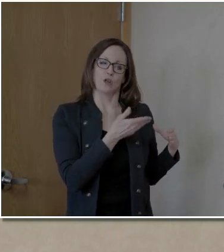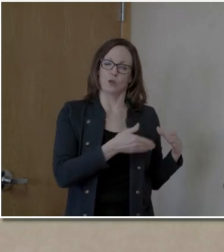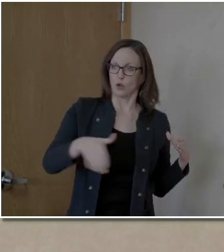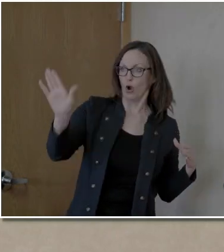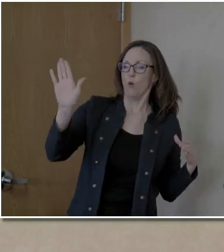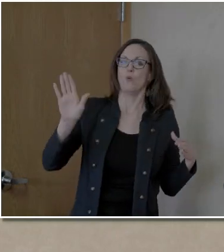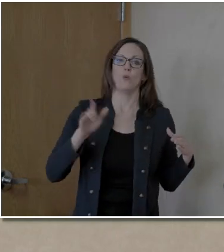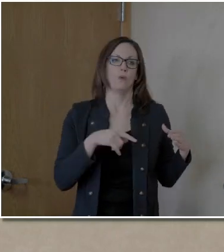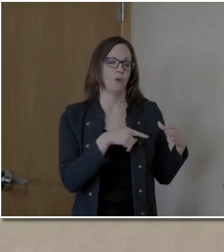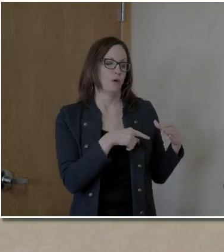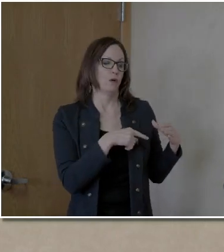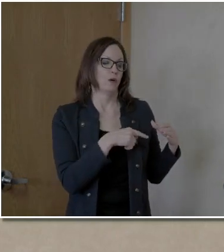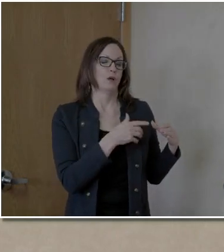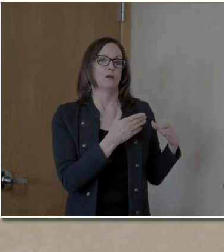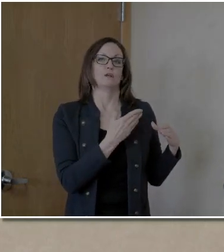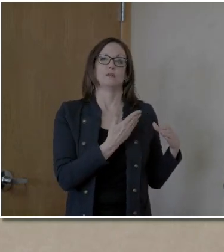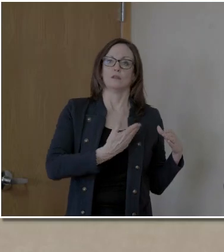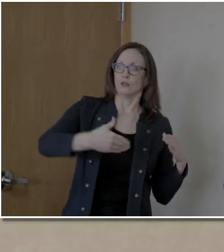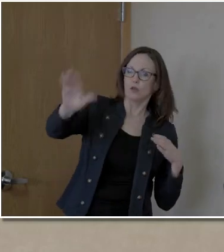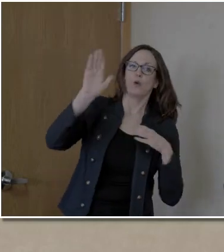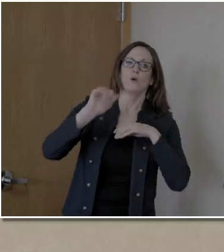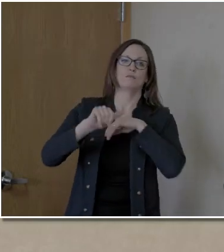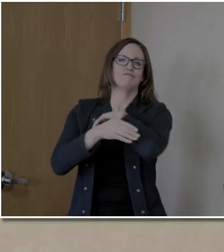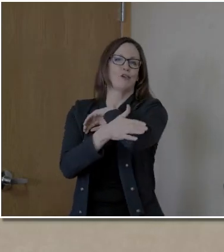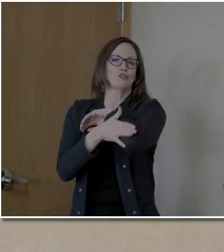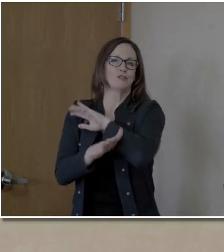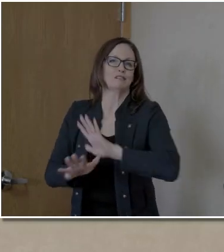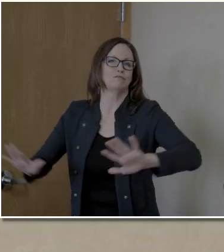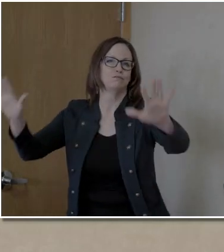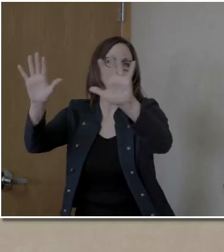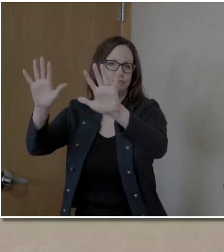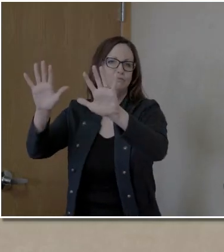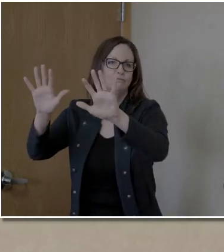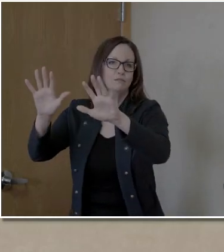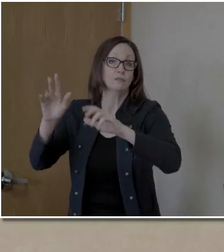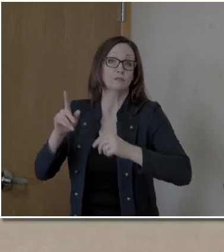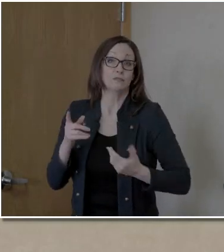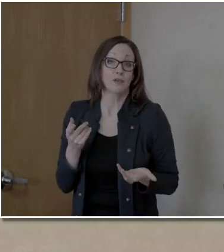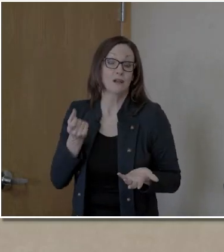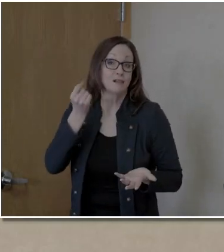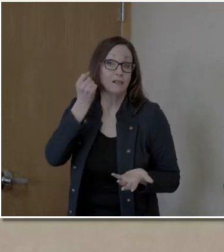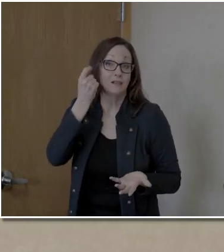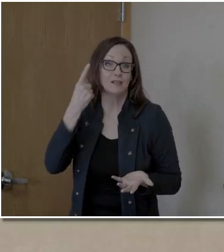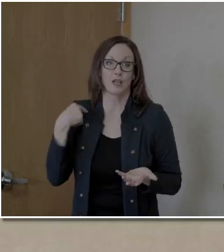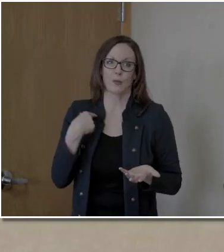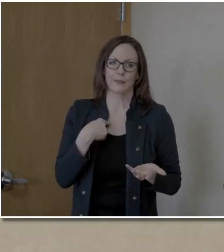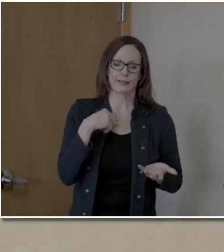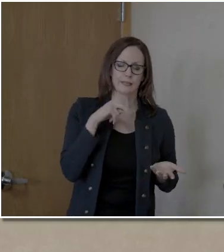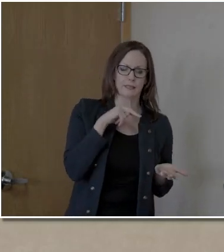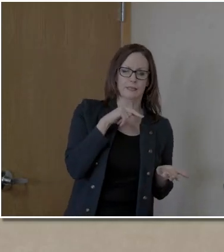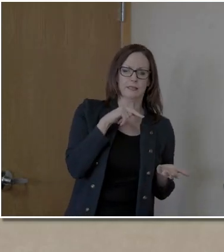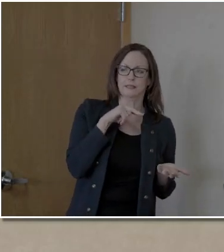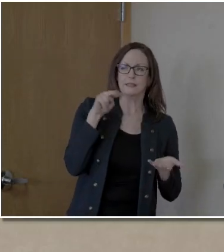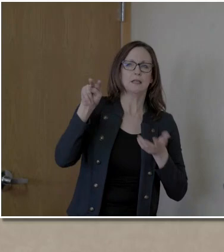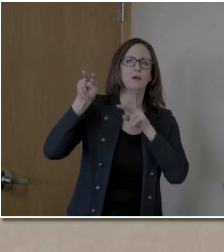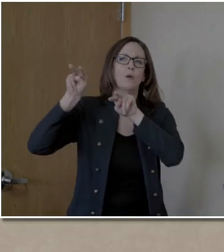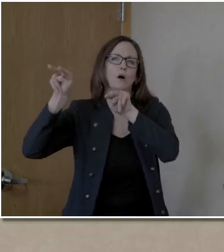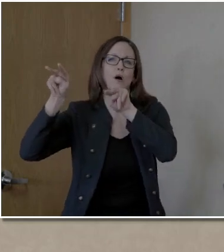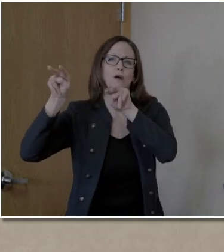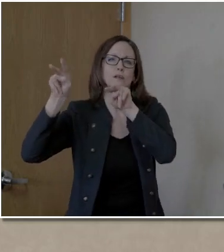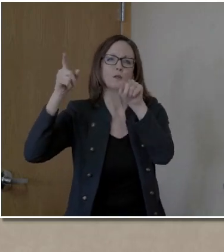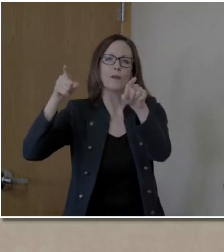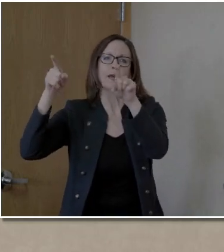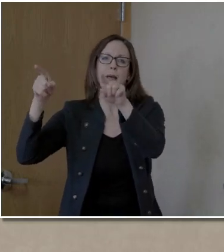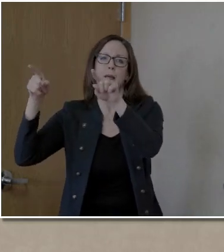the impact overall to the health and safety of the members seems minimal in that we're taking great care of them, whether they're here